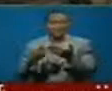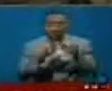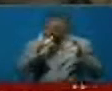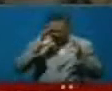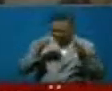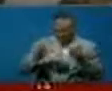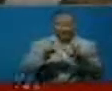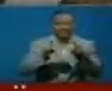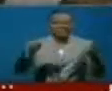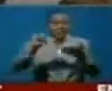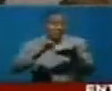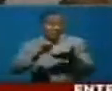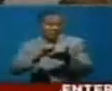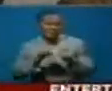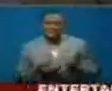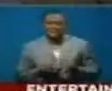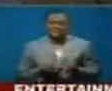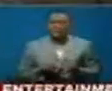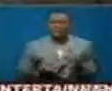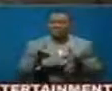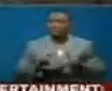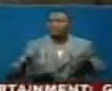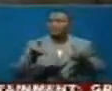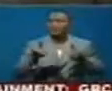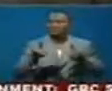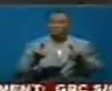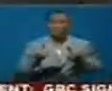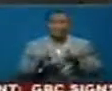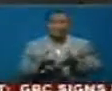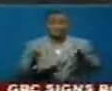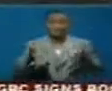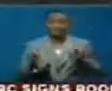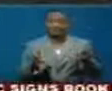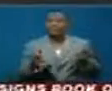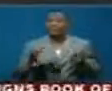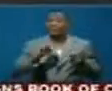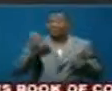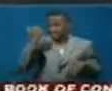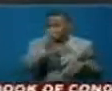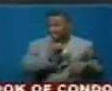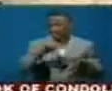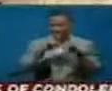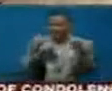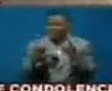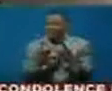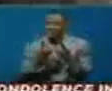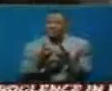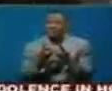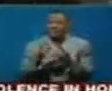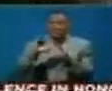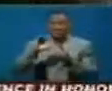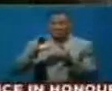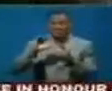Discussion centered mainly on public accountability. The Director General for the South African Department of Traditional Affairs, Professor Charles Nwanla,